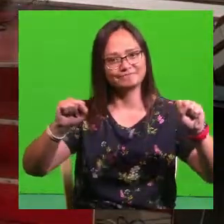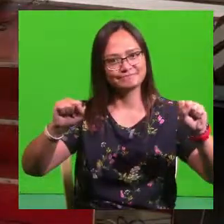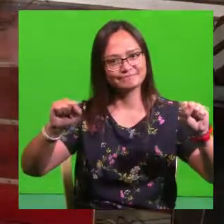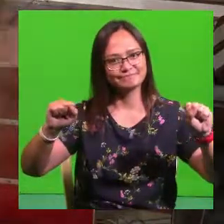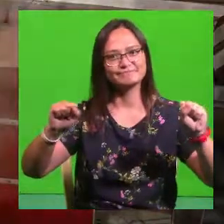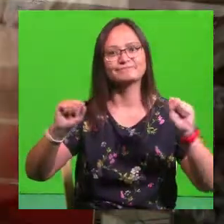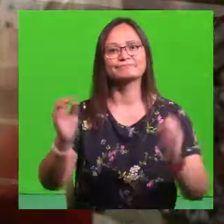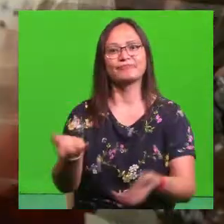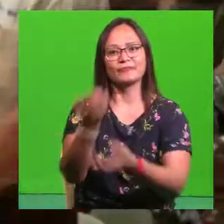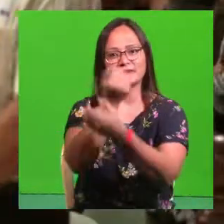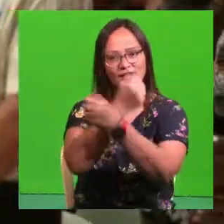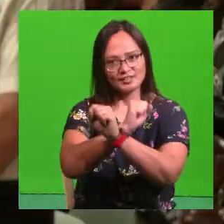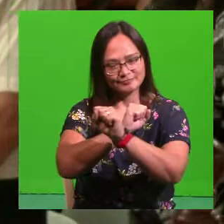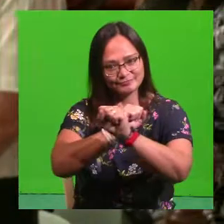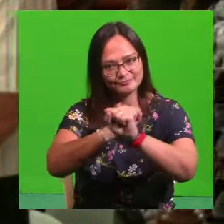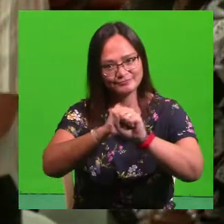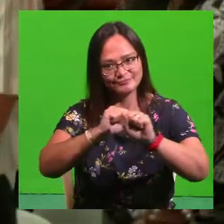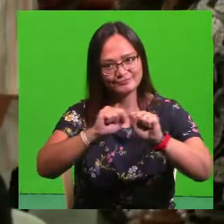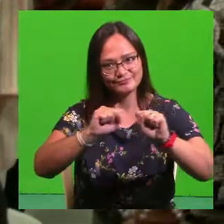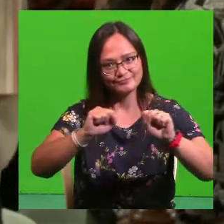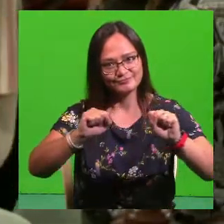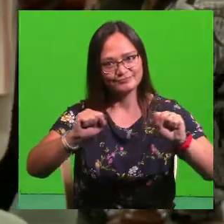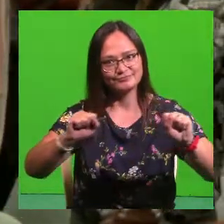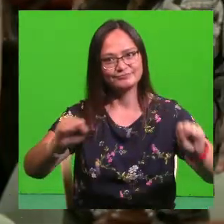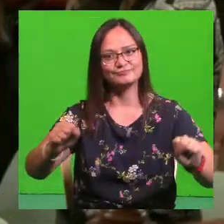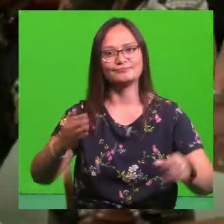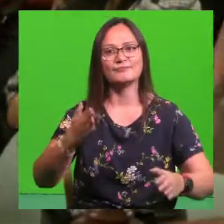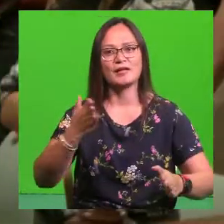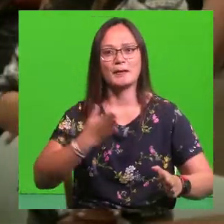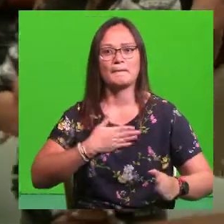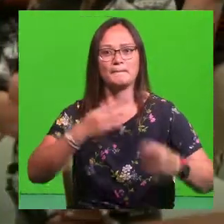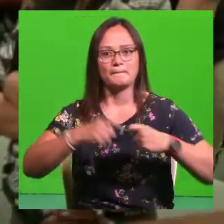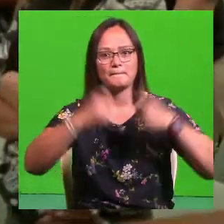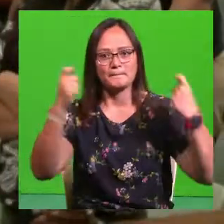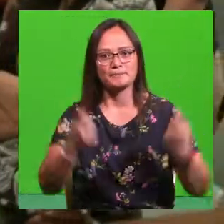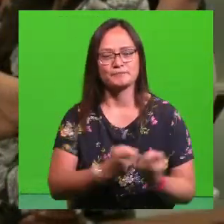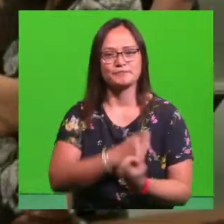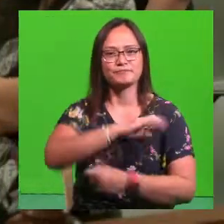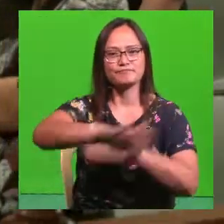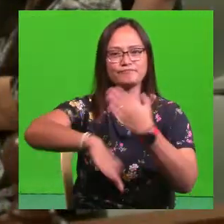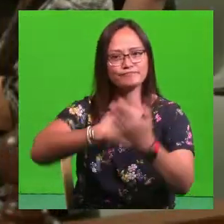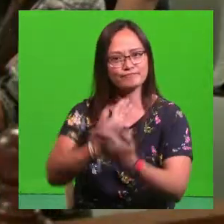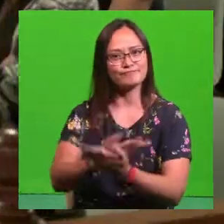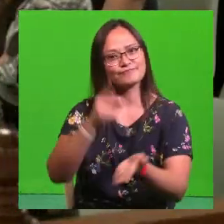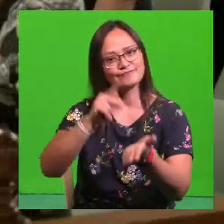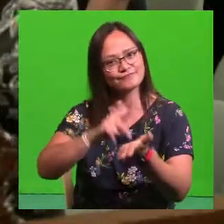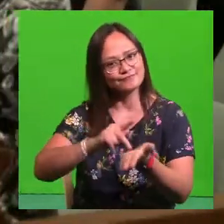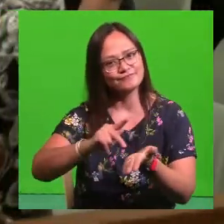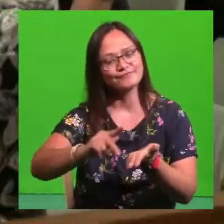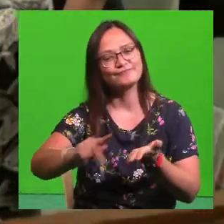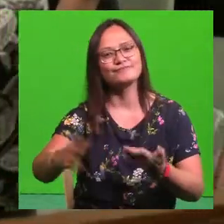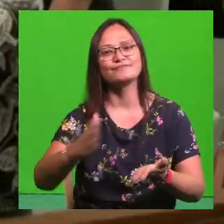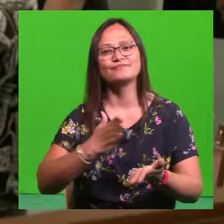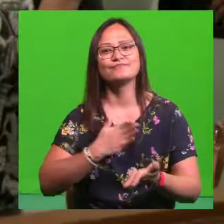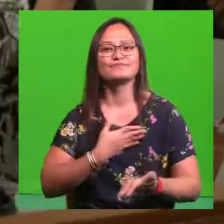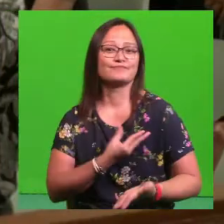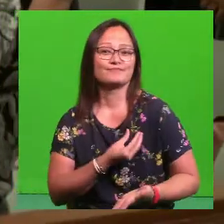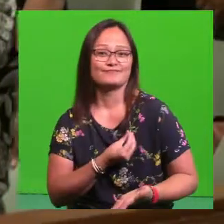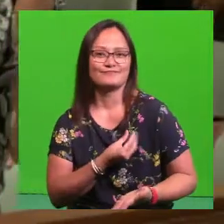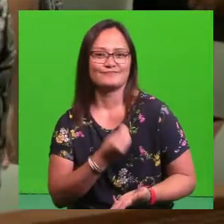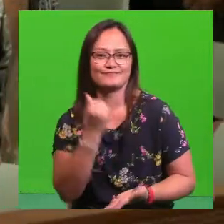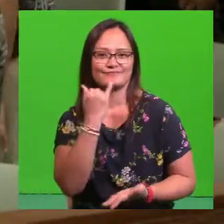Saved, saved. My sins are all pardoned. My guilt.